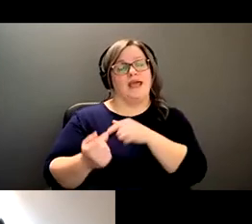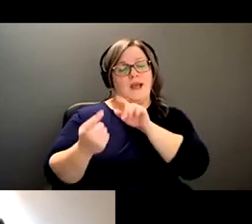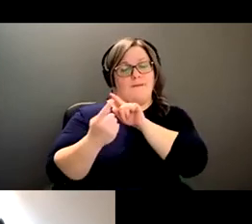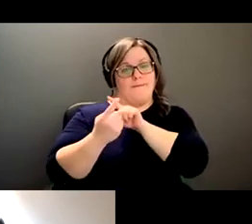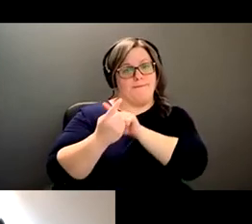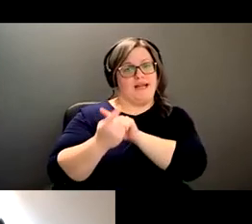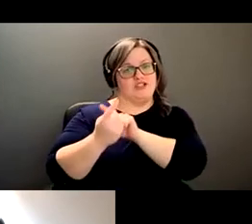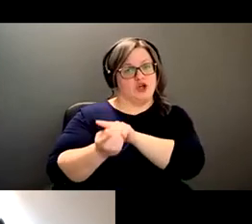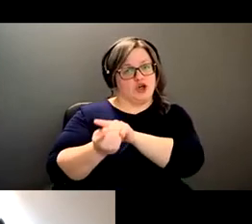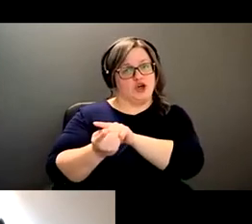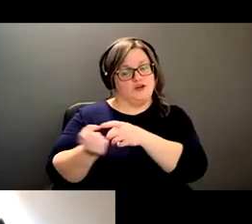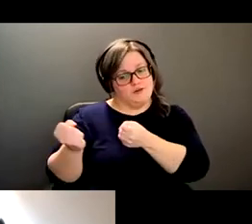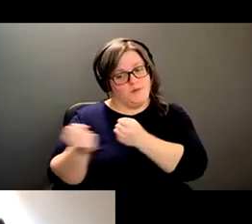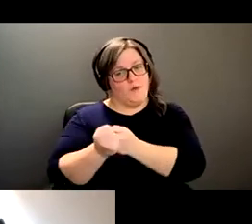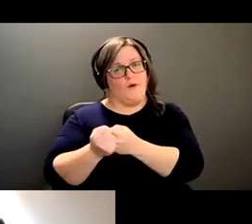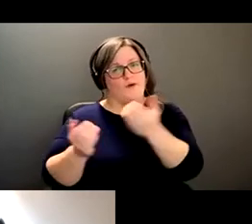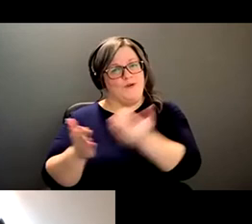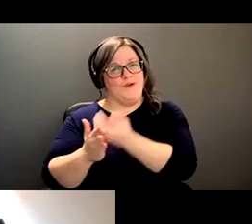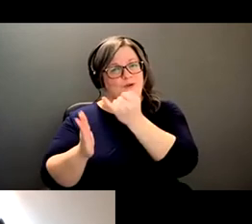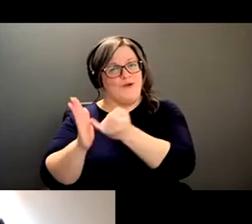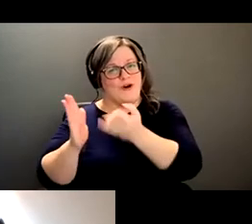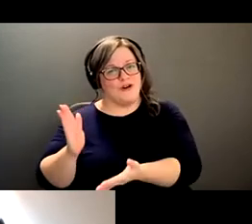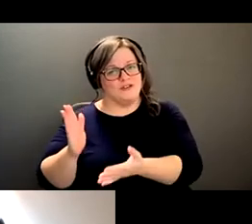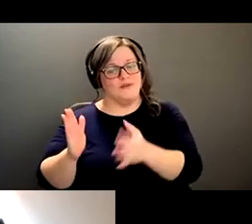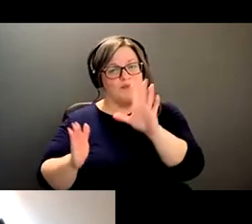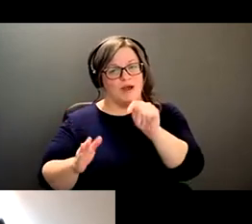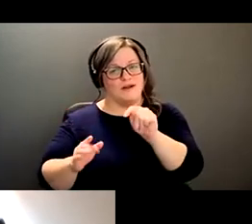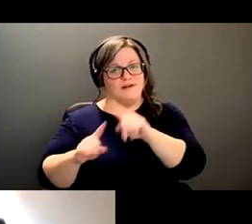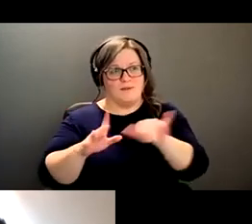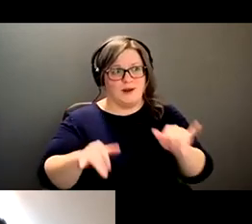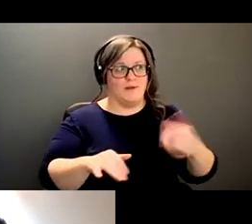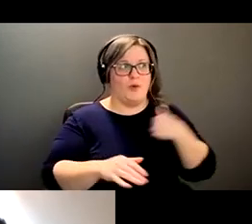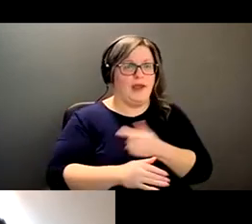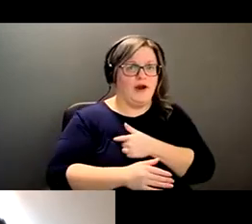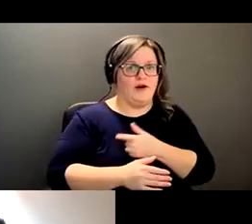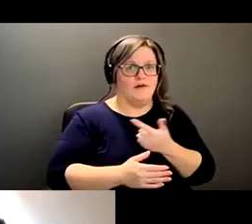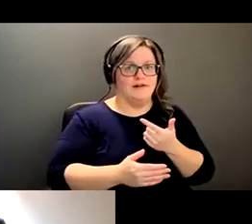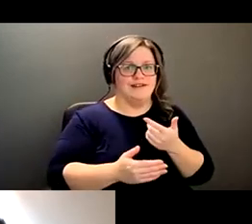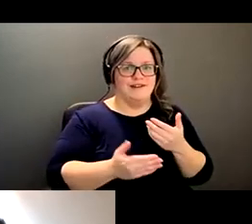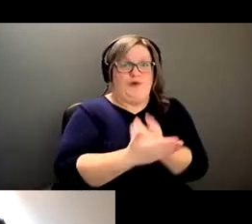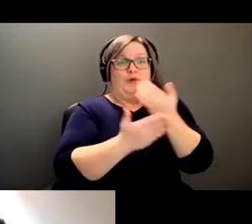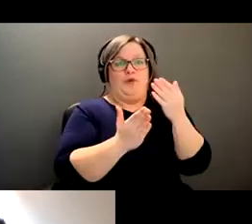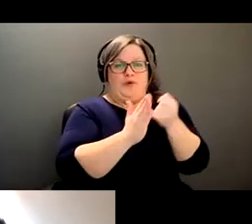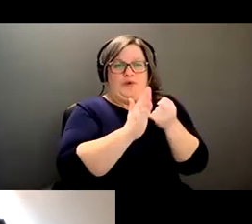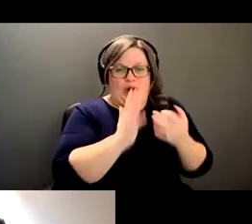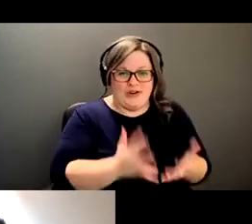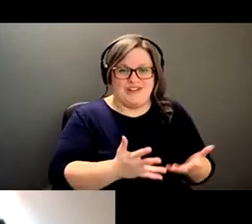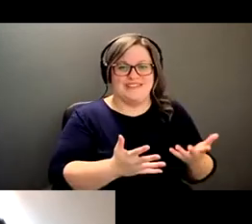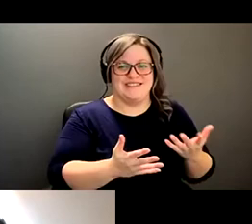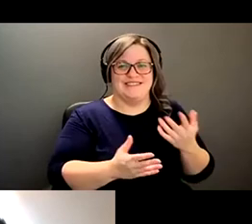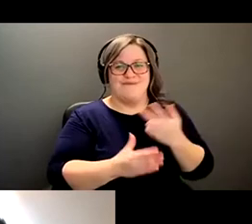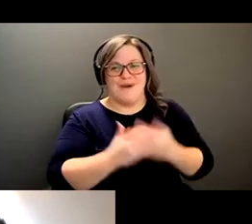and supporting artists while being artists and emerging facilitators ourselves. So there wasn't this kind of